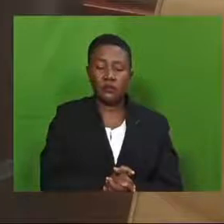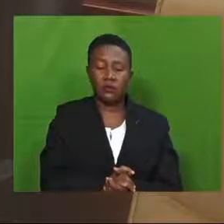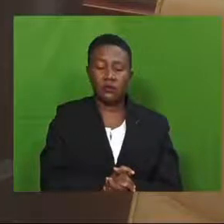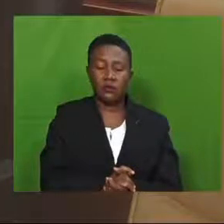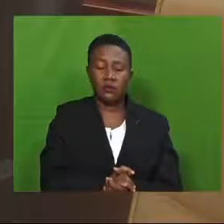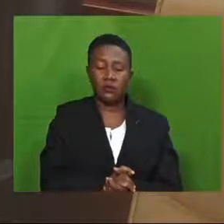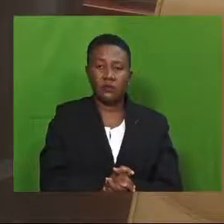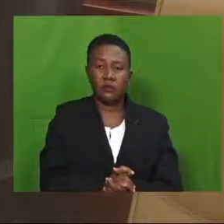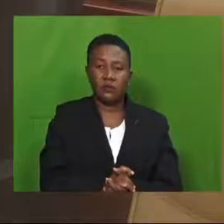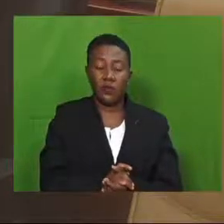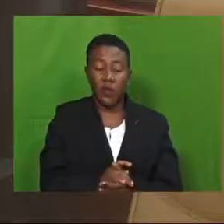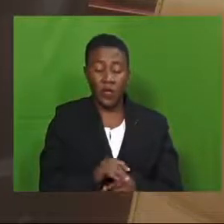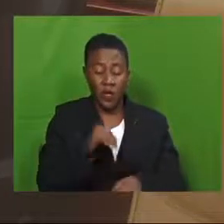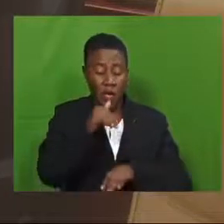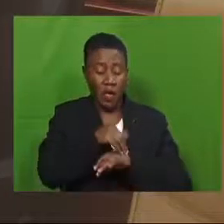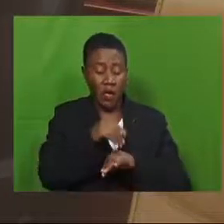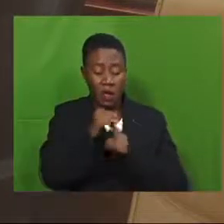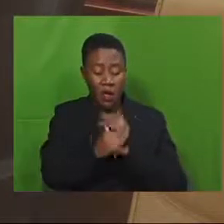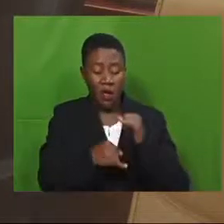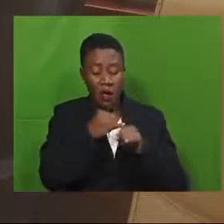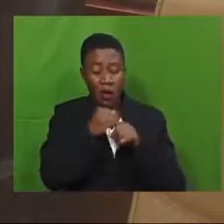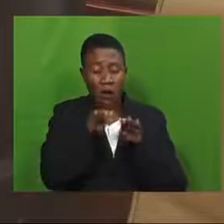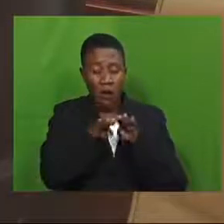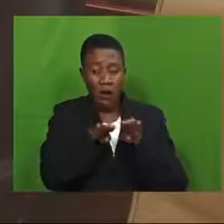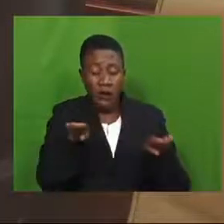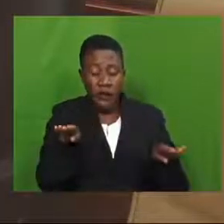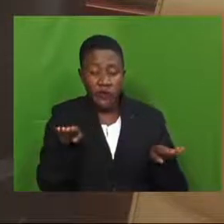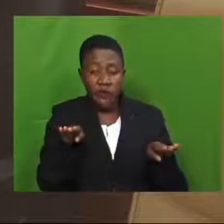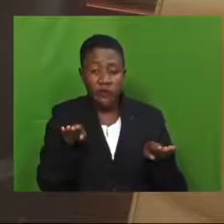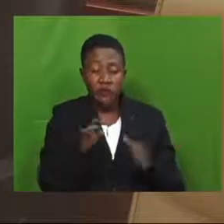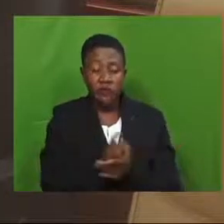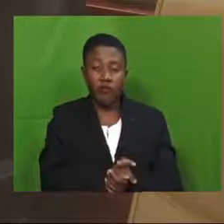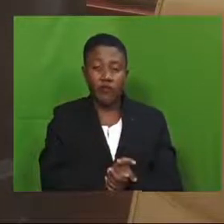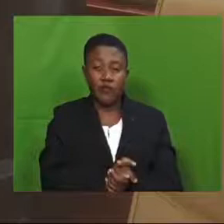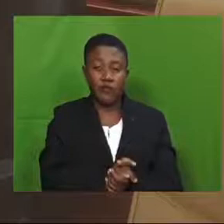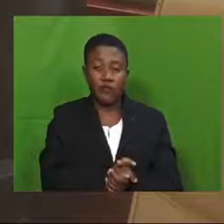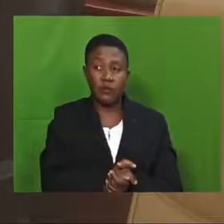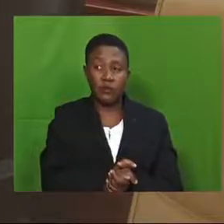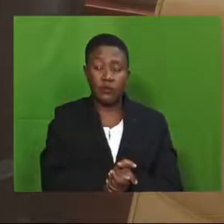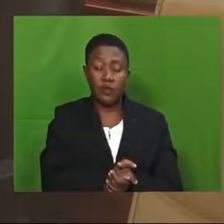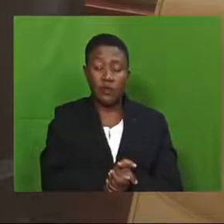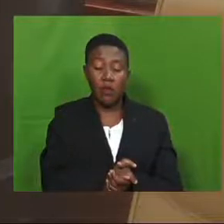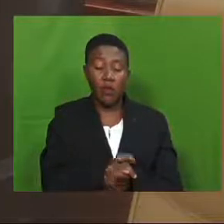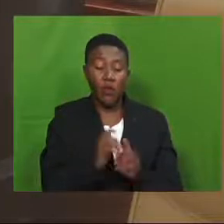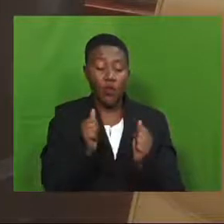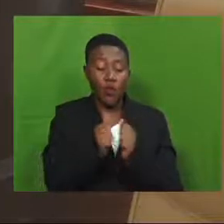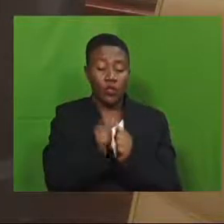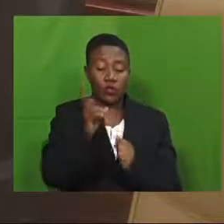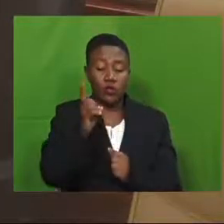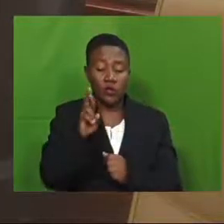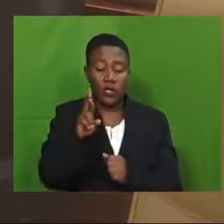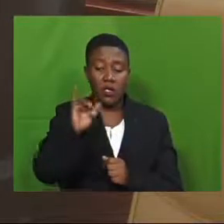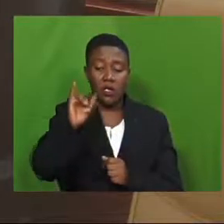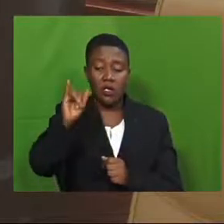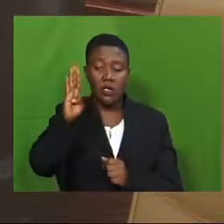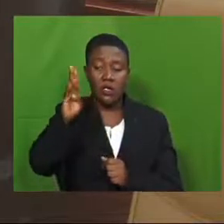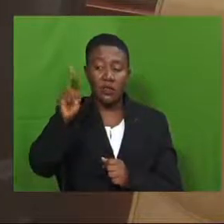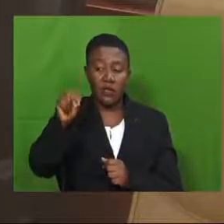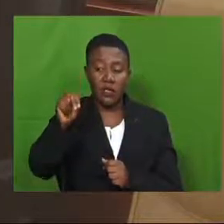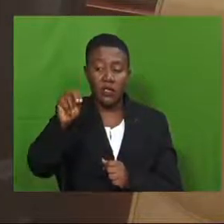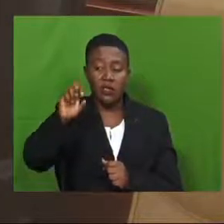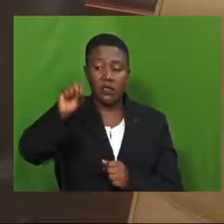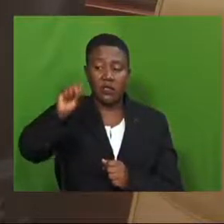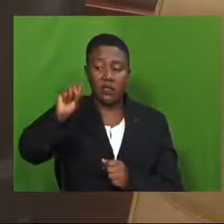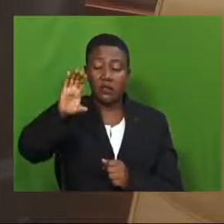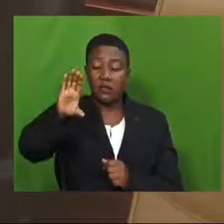at the international level, at the instance of Dr. Ibn, between